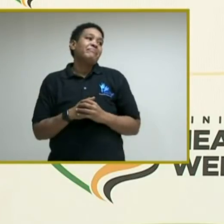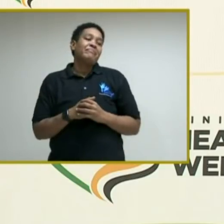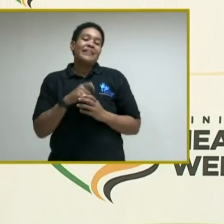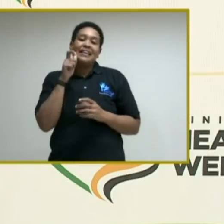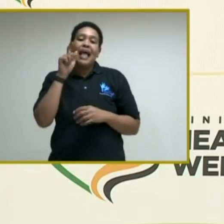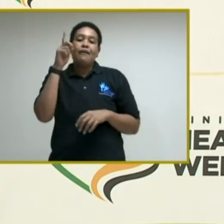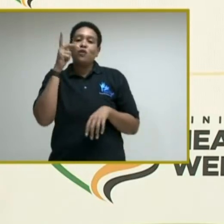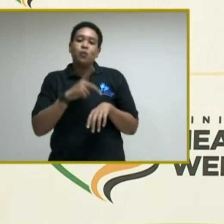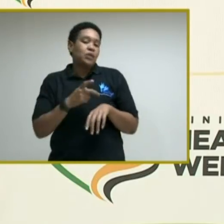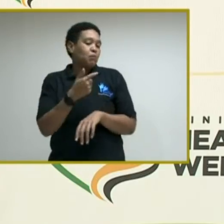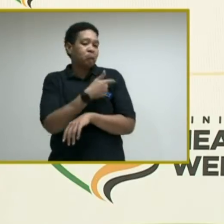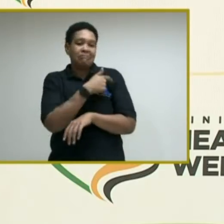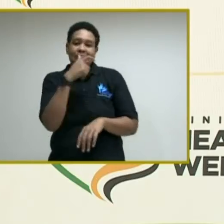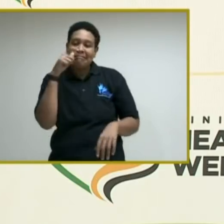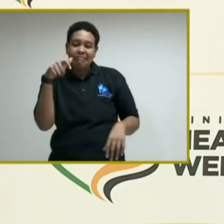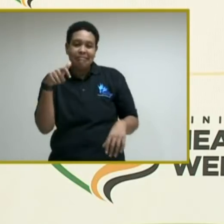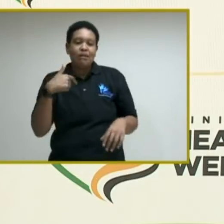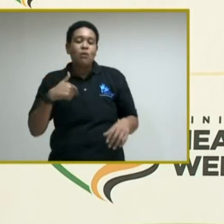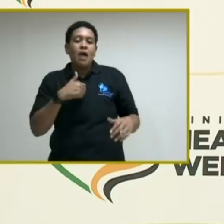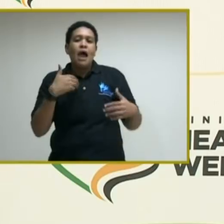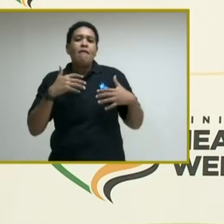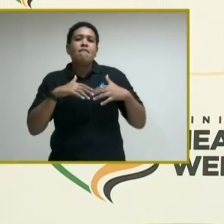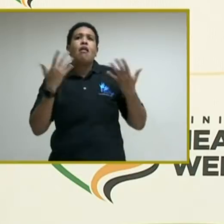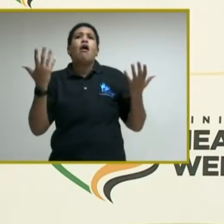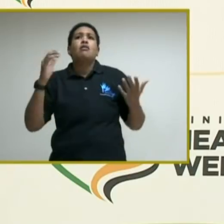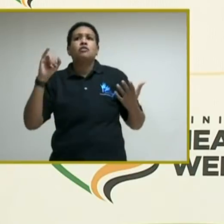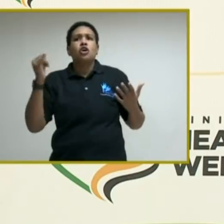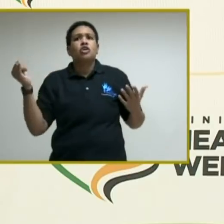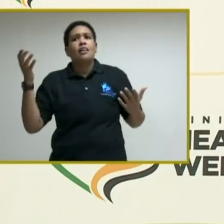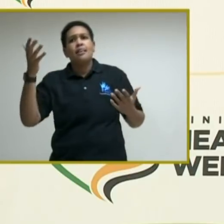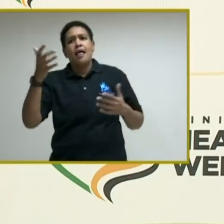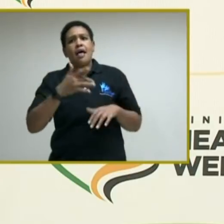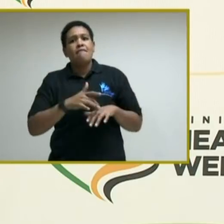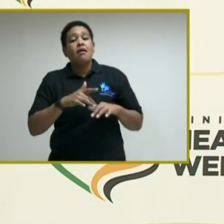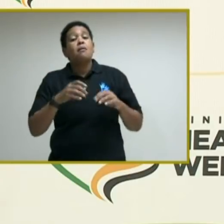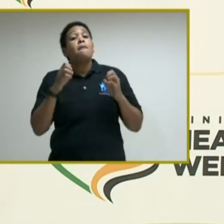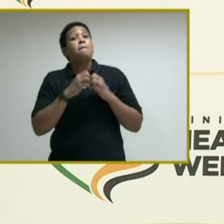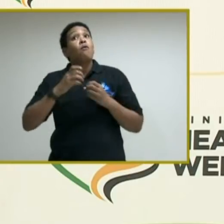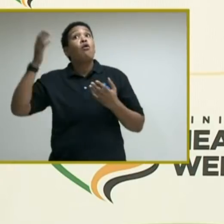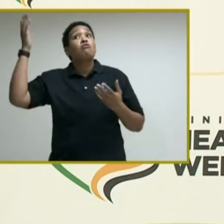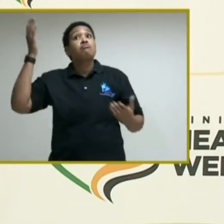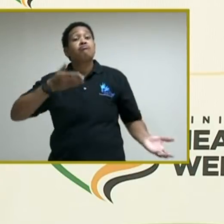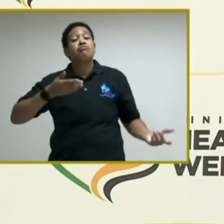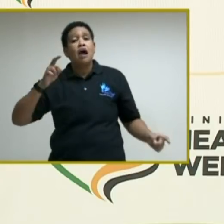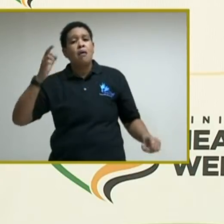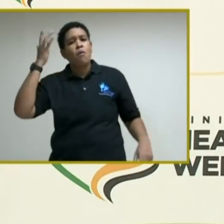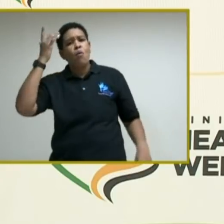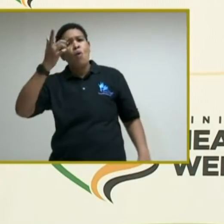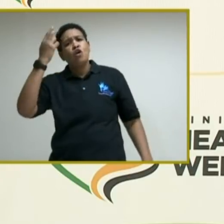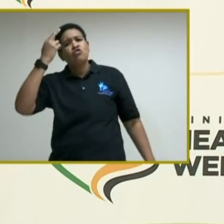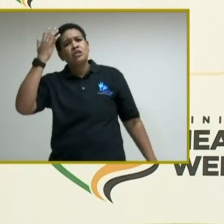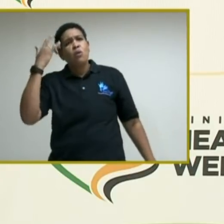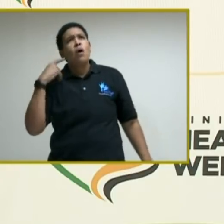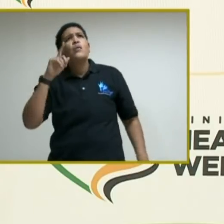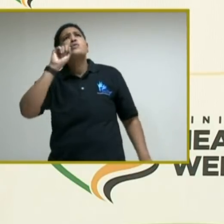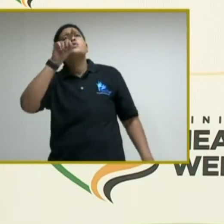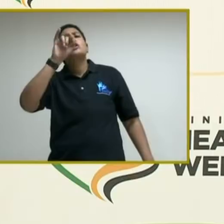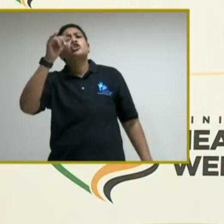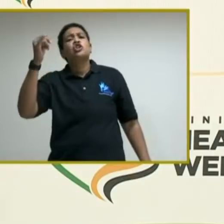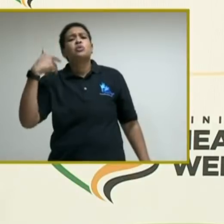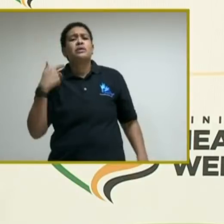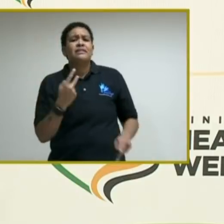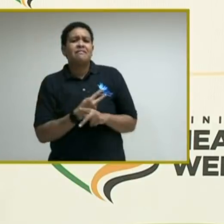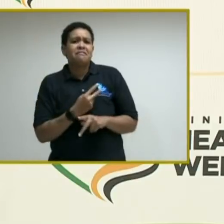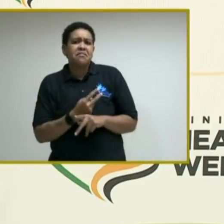double dose. We have a lot of Johnson & Johnson, and we have a lot to get. And one of the reasons we did that was because we figured that a